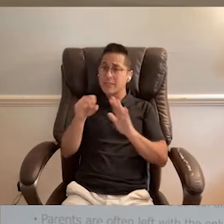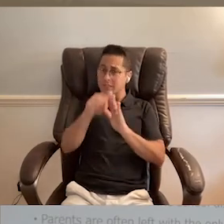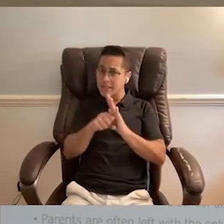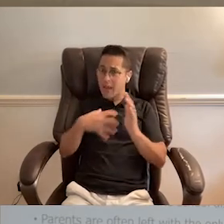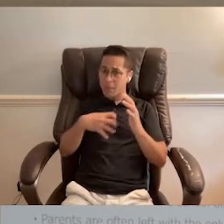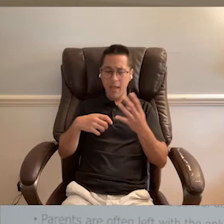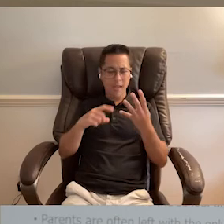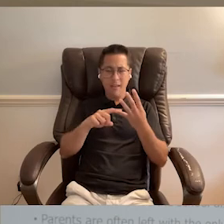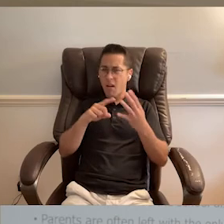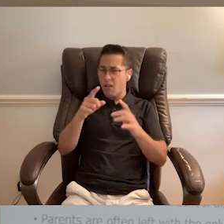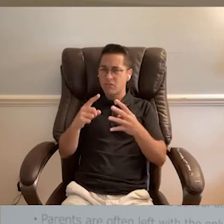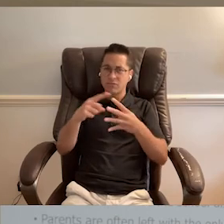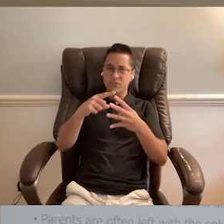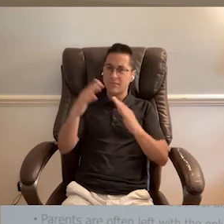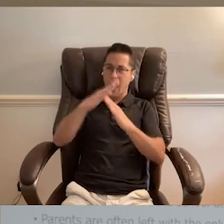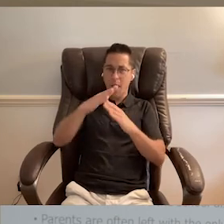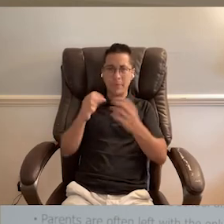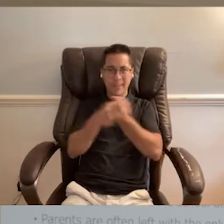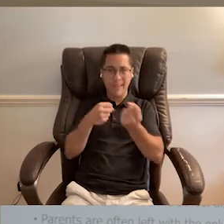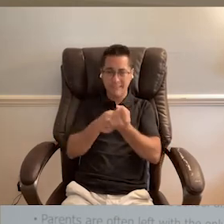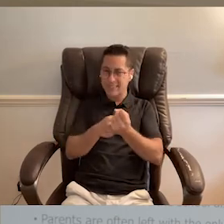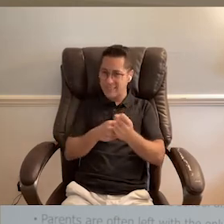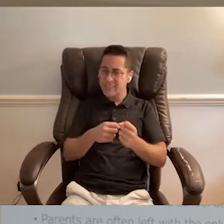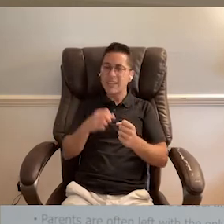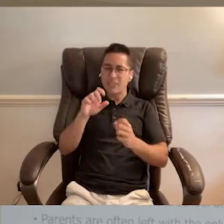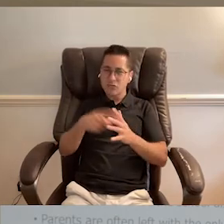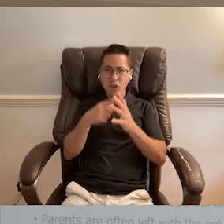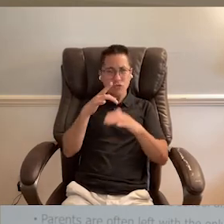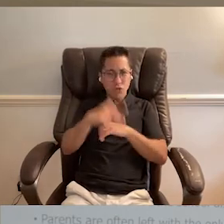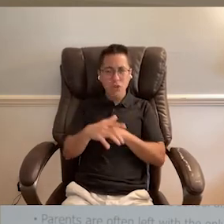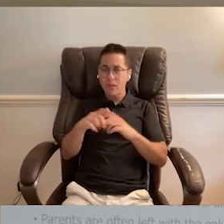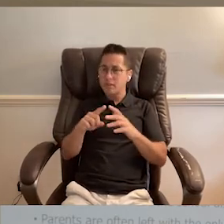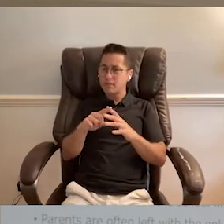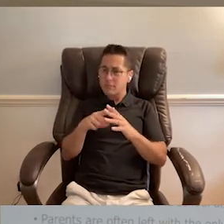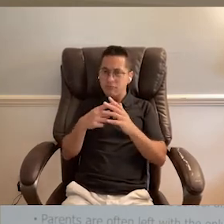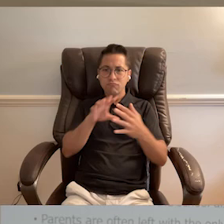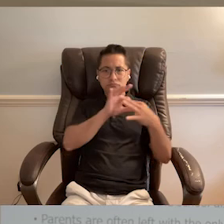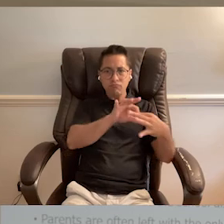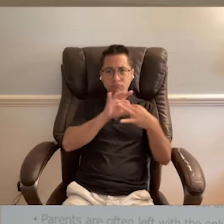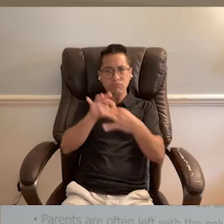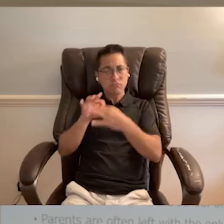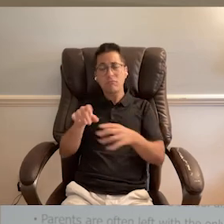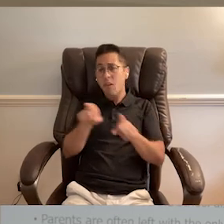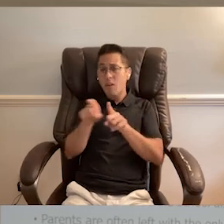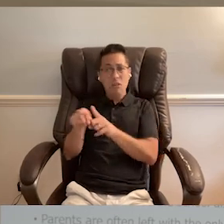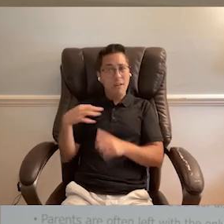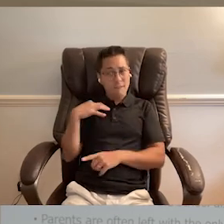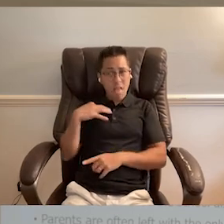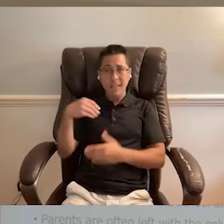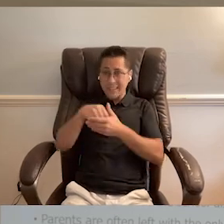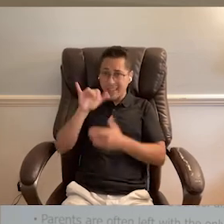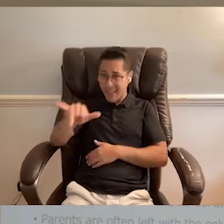It starts really early, building those bridges and volunteering in that school and baking